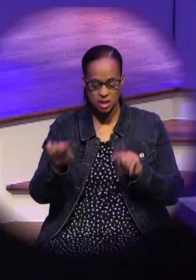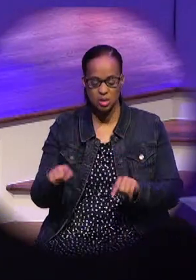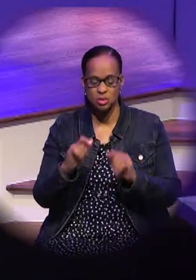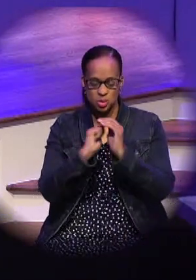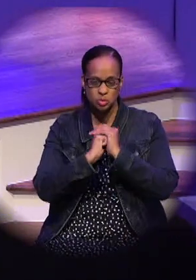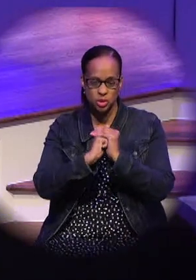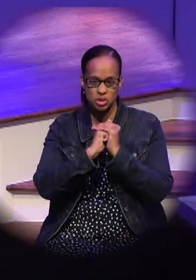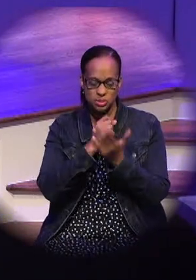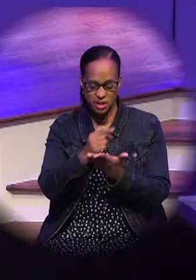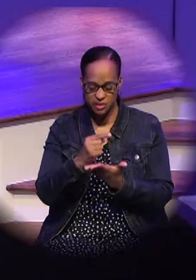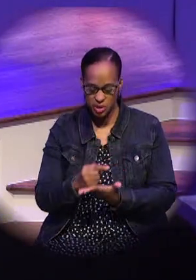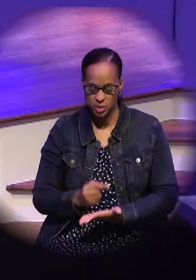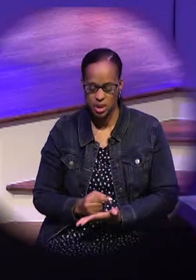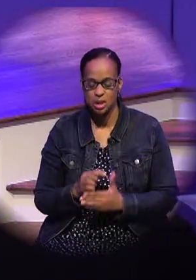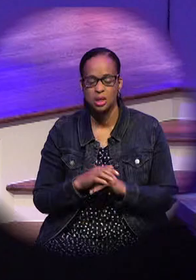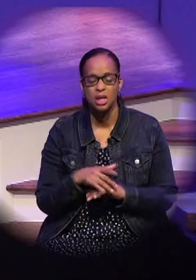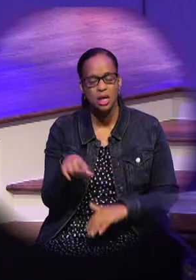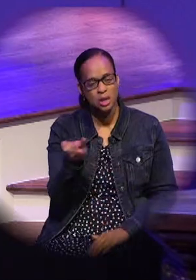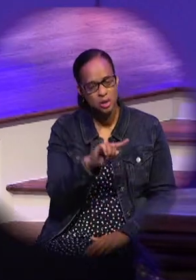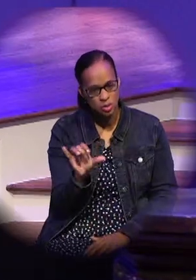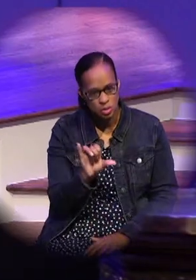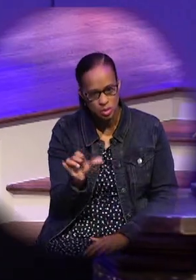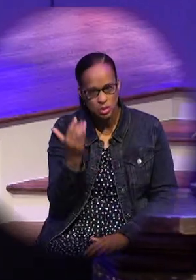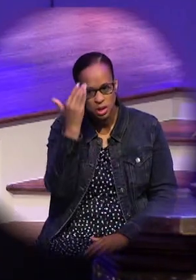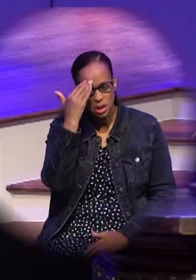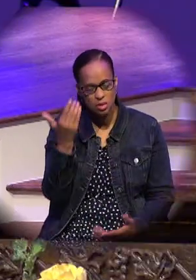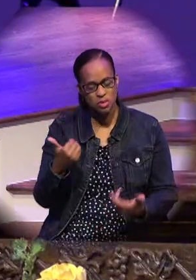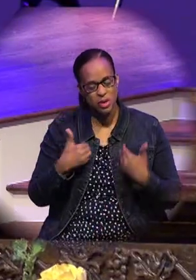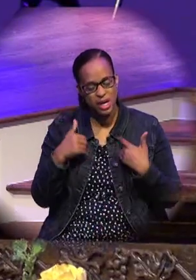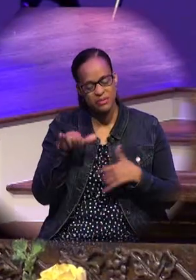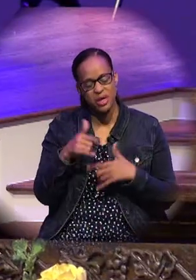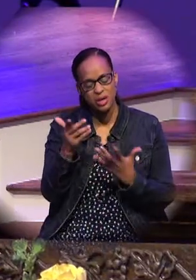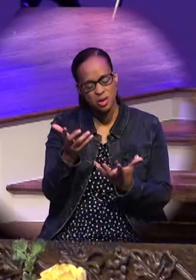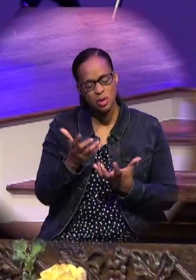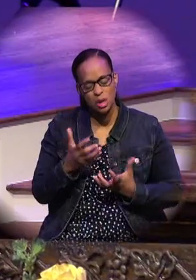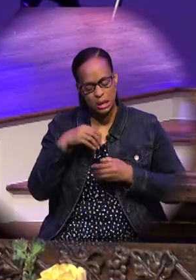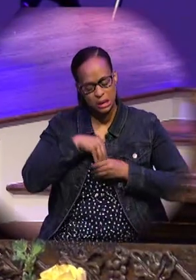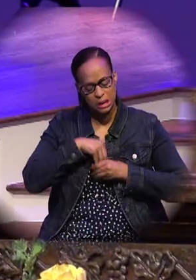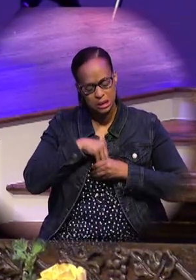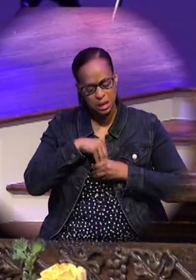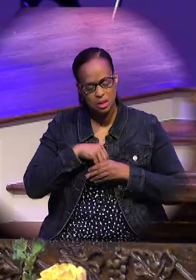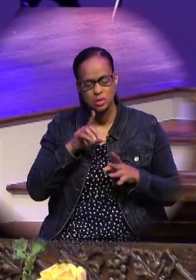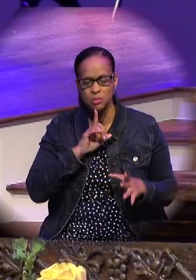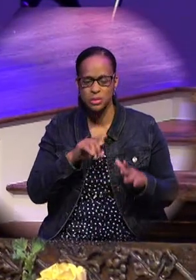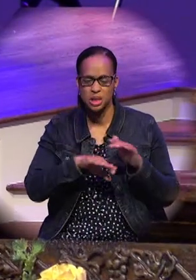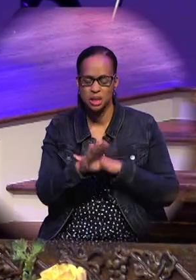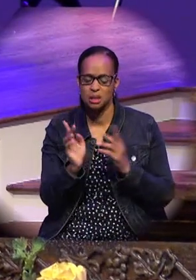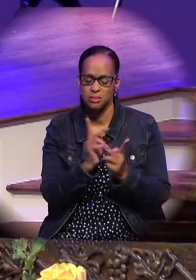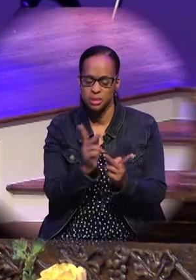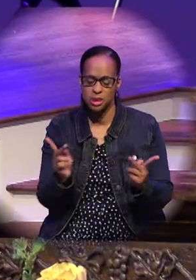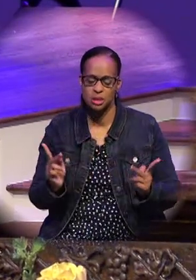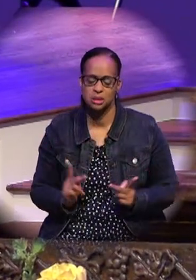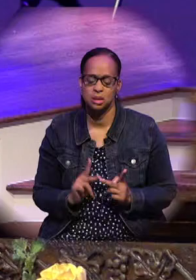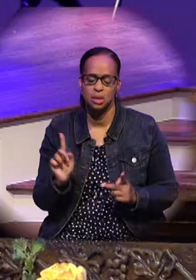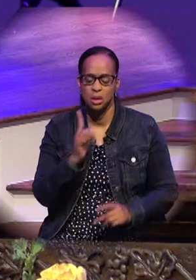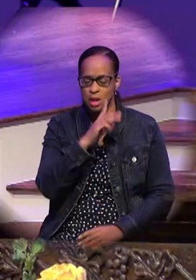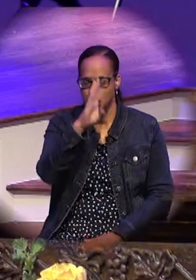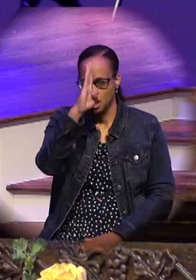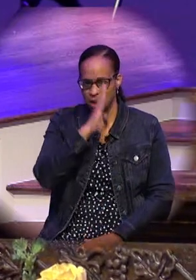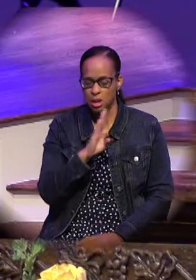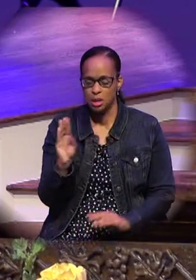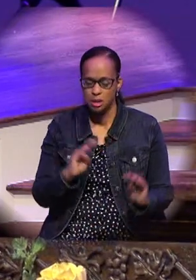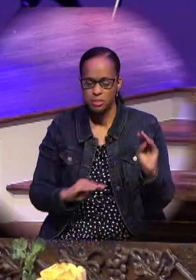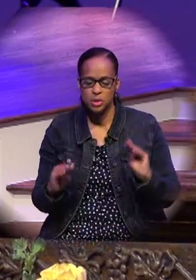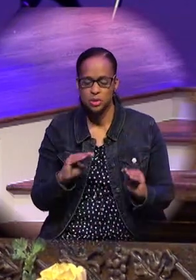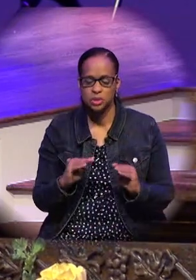week. My guess is you too know what it is to have that yearning to be in a place where God moves.